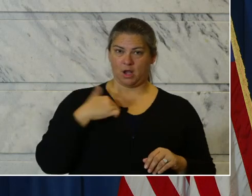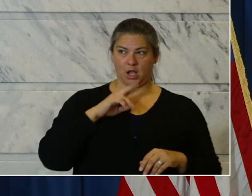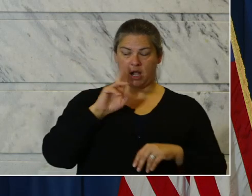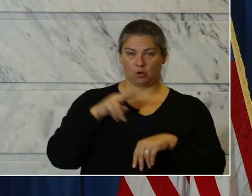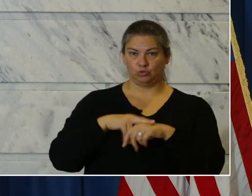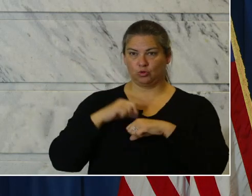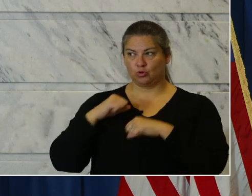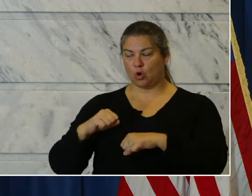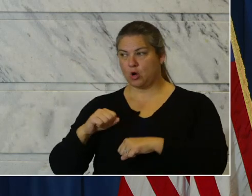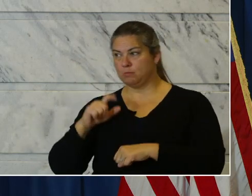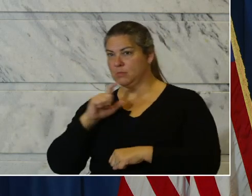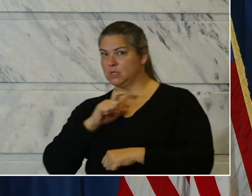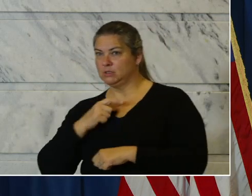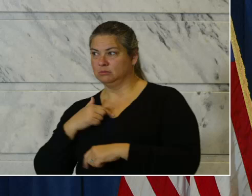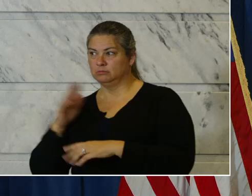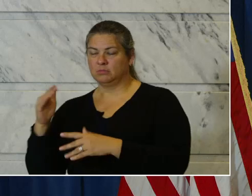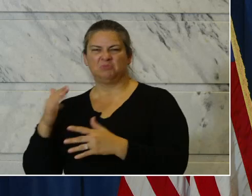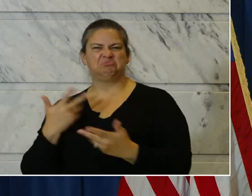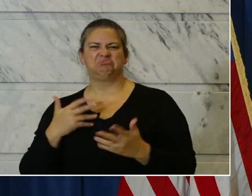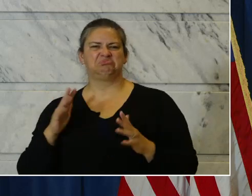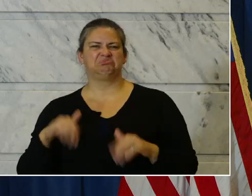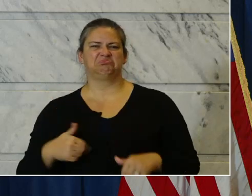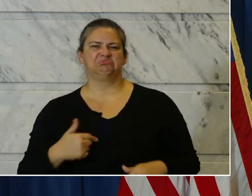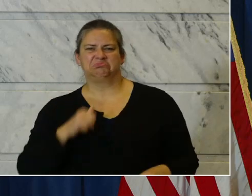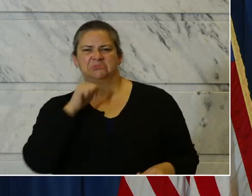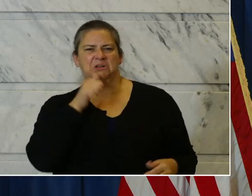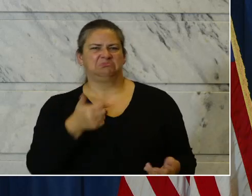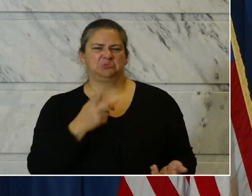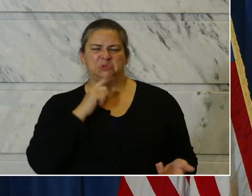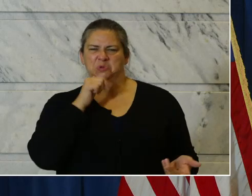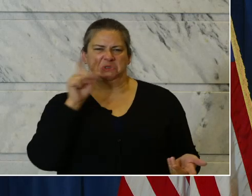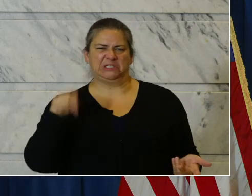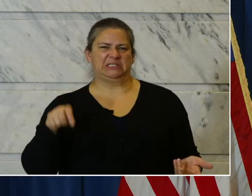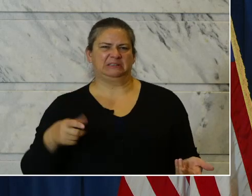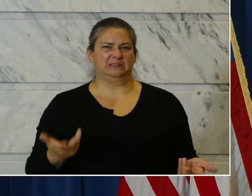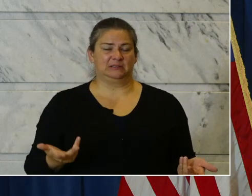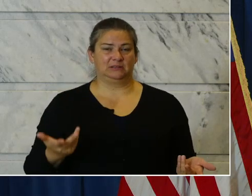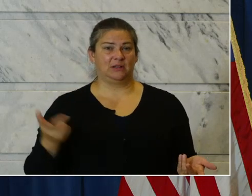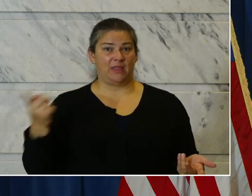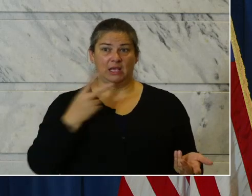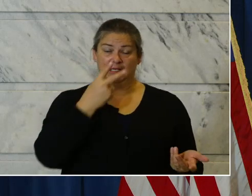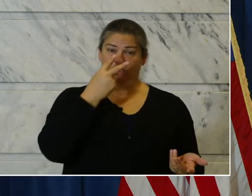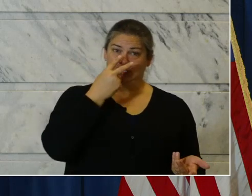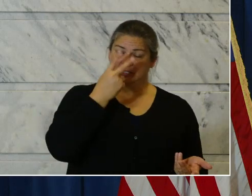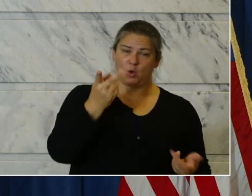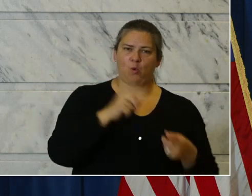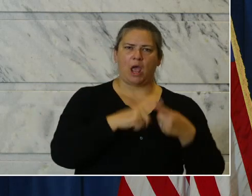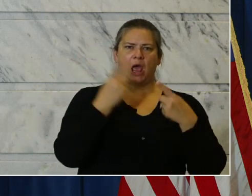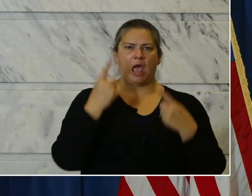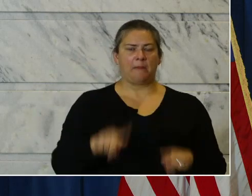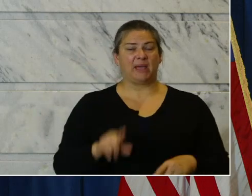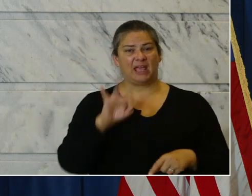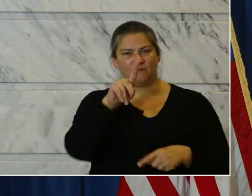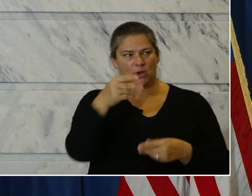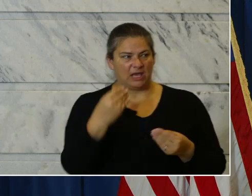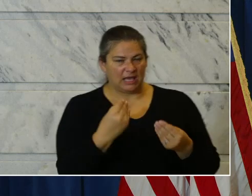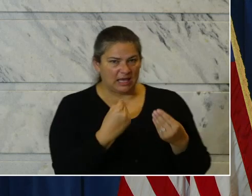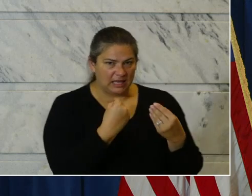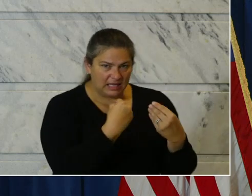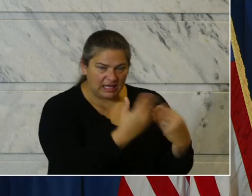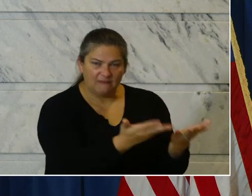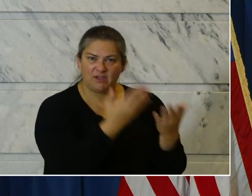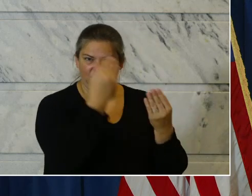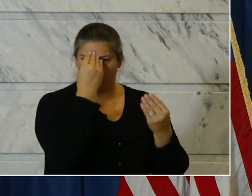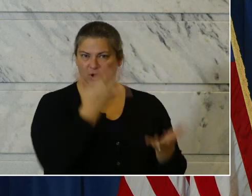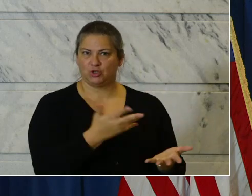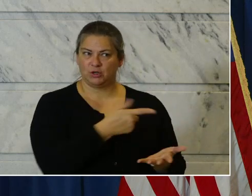No. And I don't think that there is a need. I think what we're going to see is what happens when you actually provide people information. I think